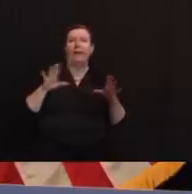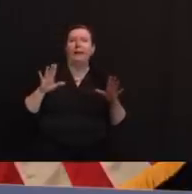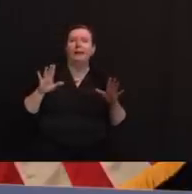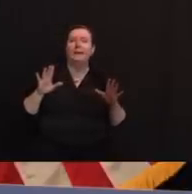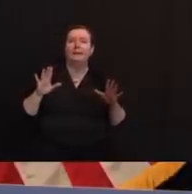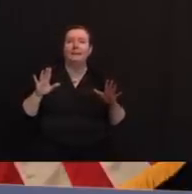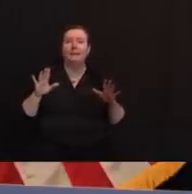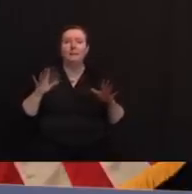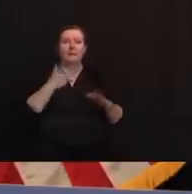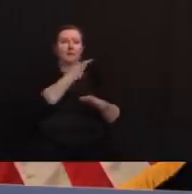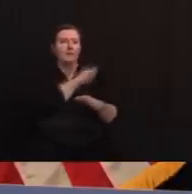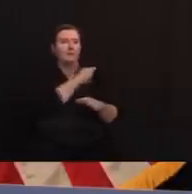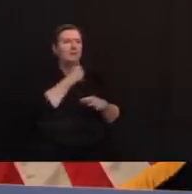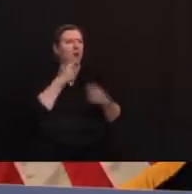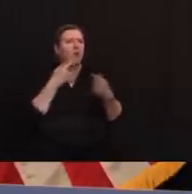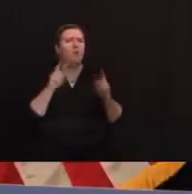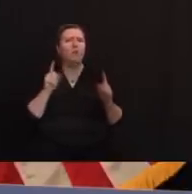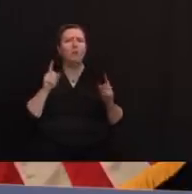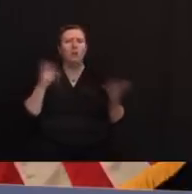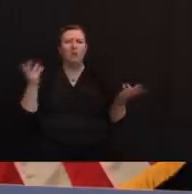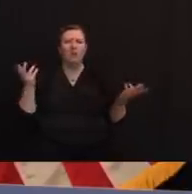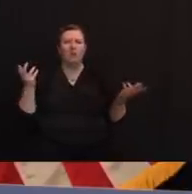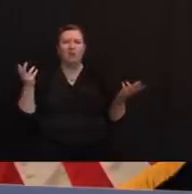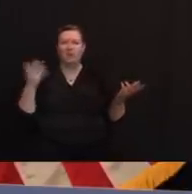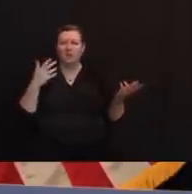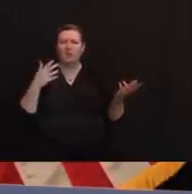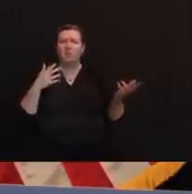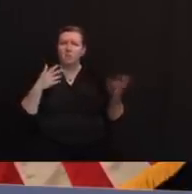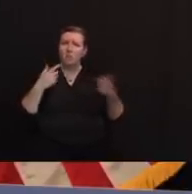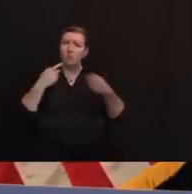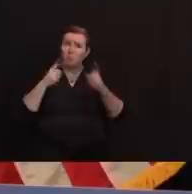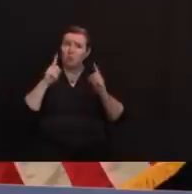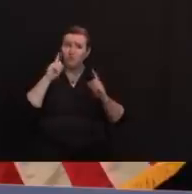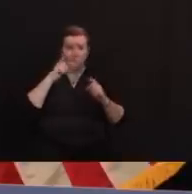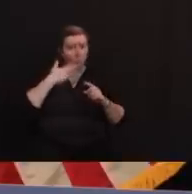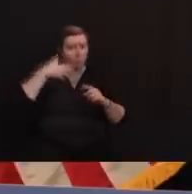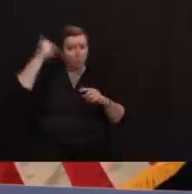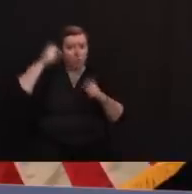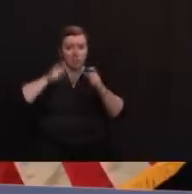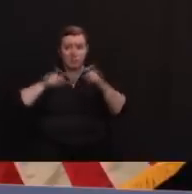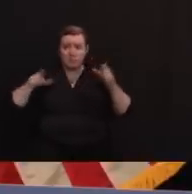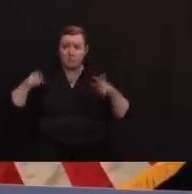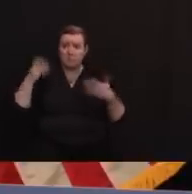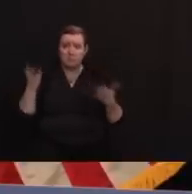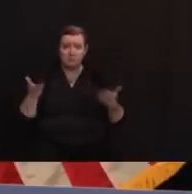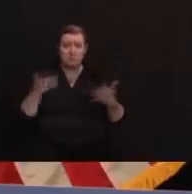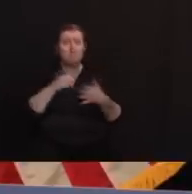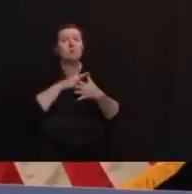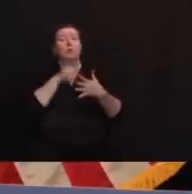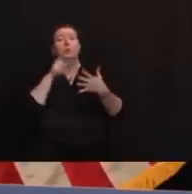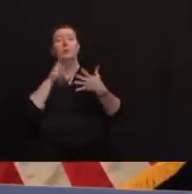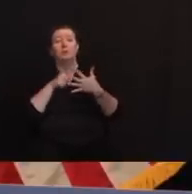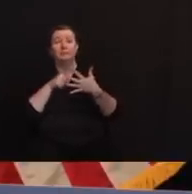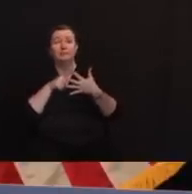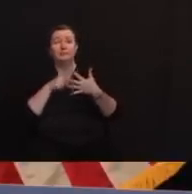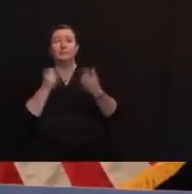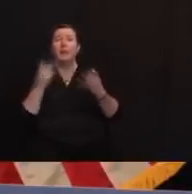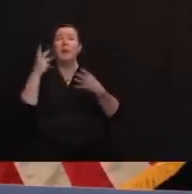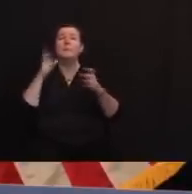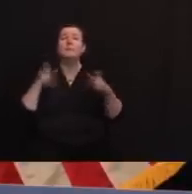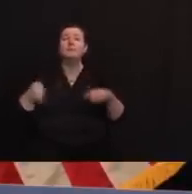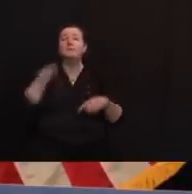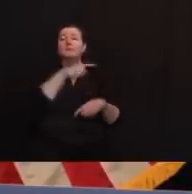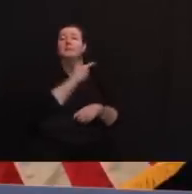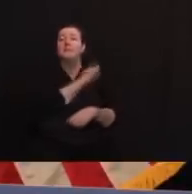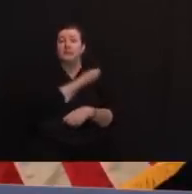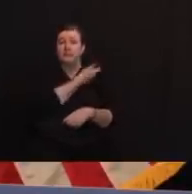going to impact on community protection. The second is how many people get fully vaccinated. And so